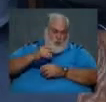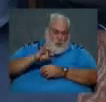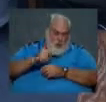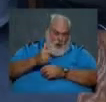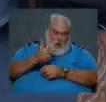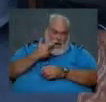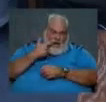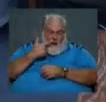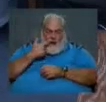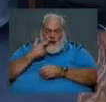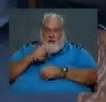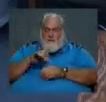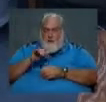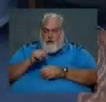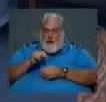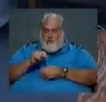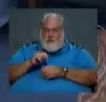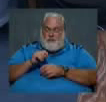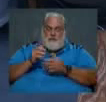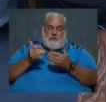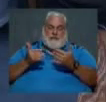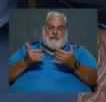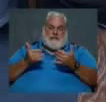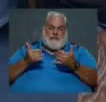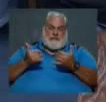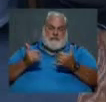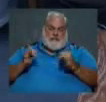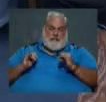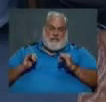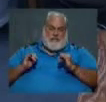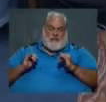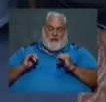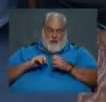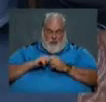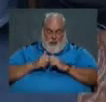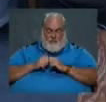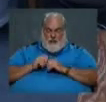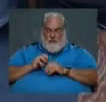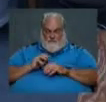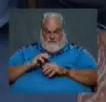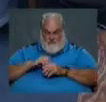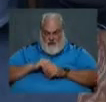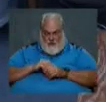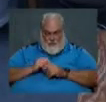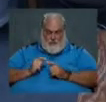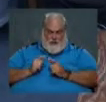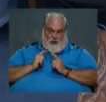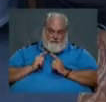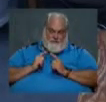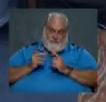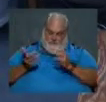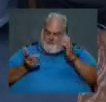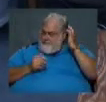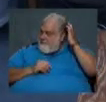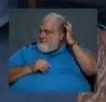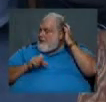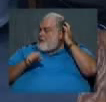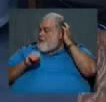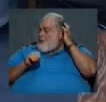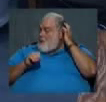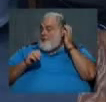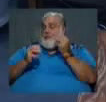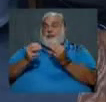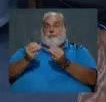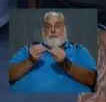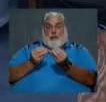don't necessarily have any abuse issues, but they're just having problems getting back on their feet. And so the ministry